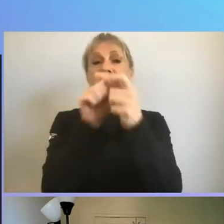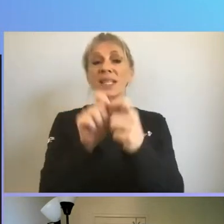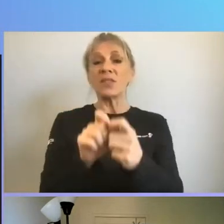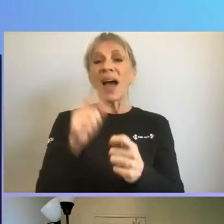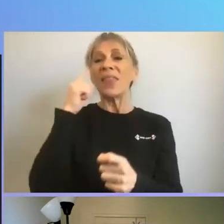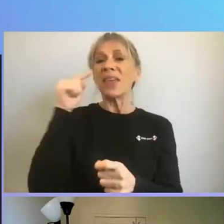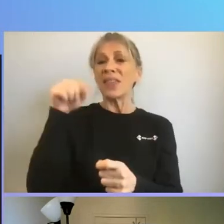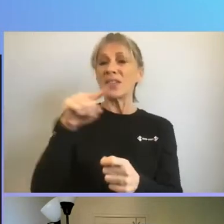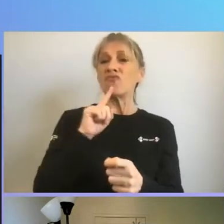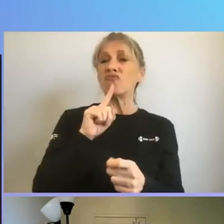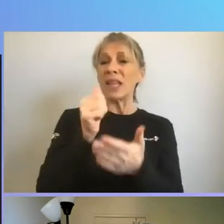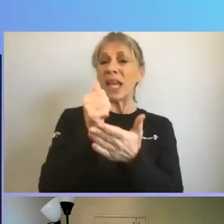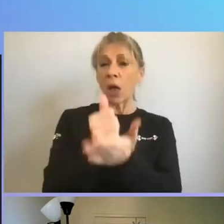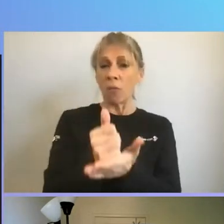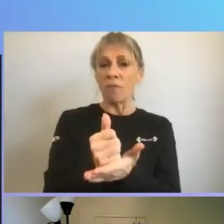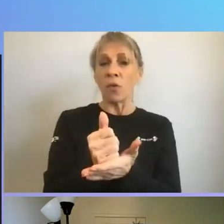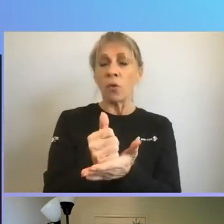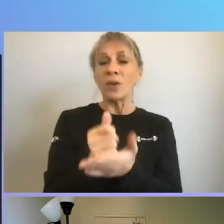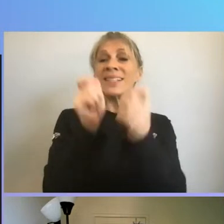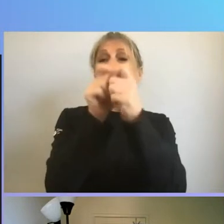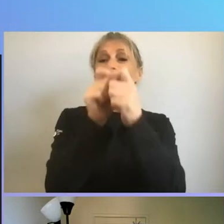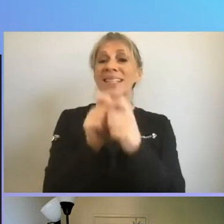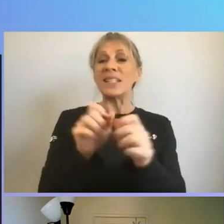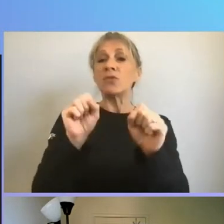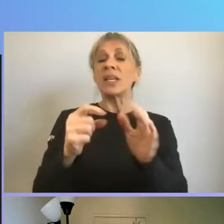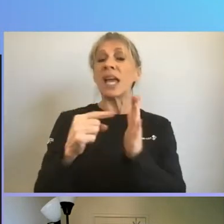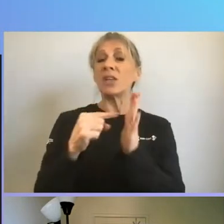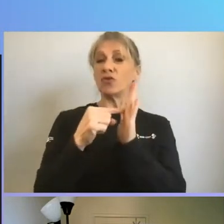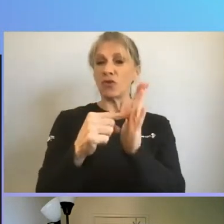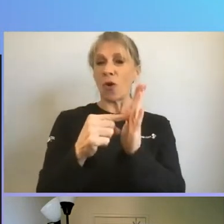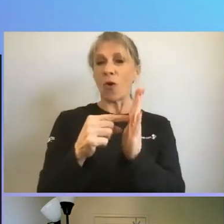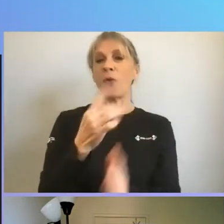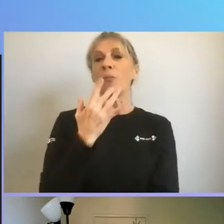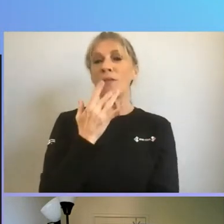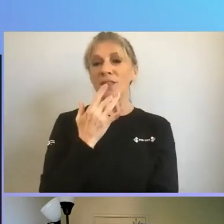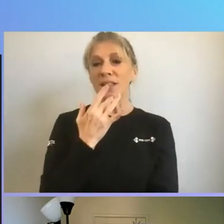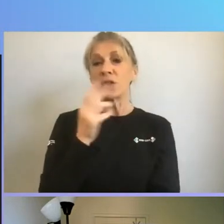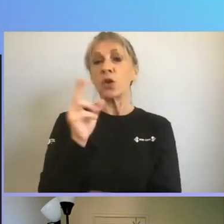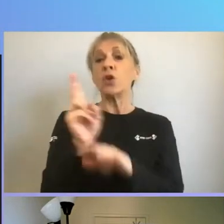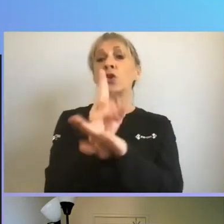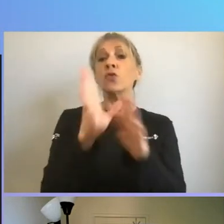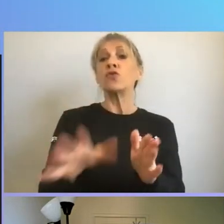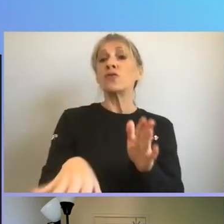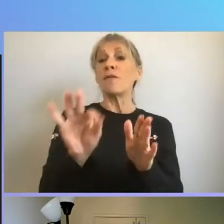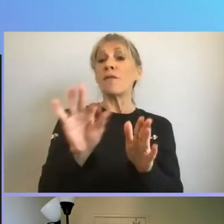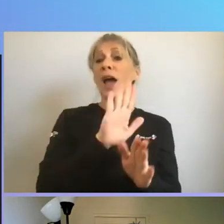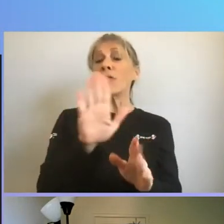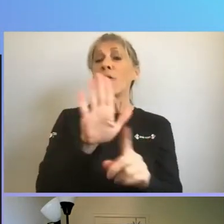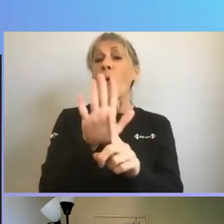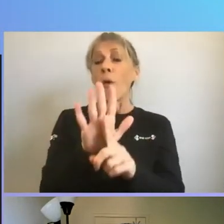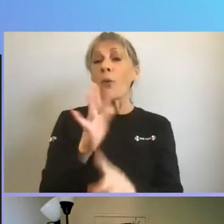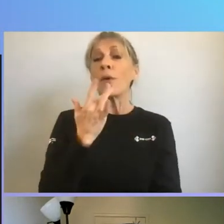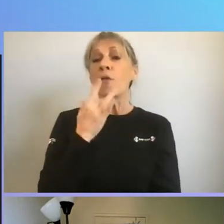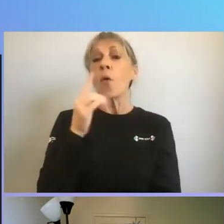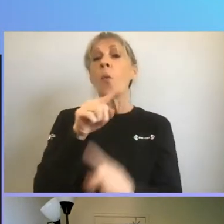helpful because details can help reveal preferences. Users discover their own preferences when they're presented with options.